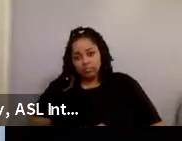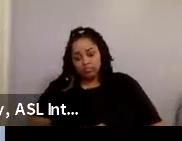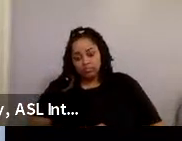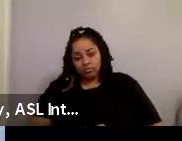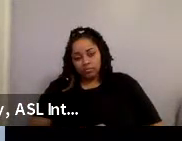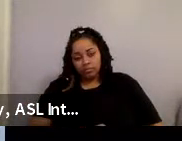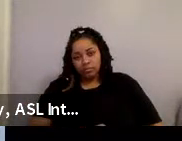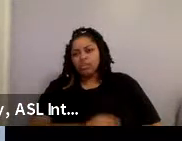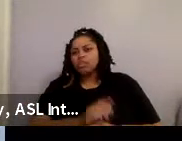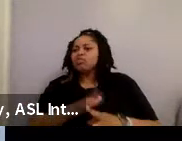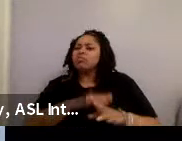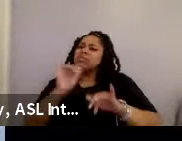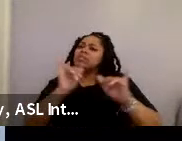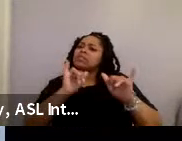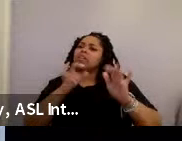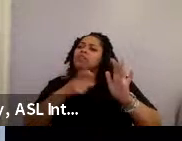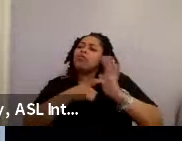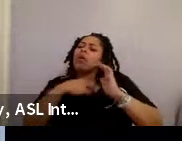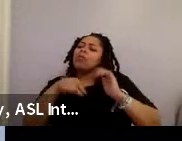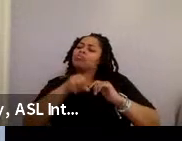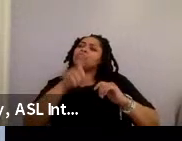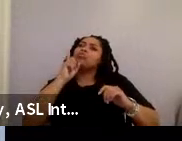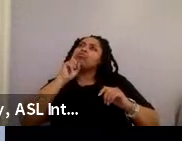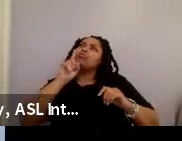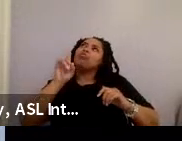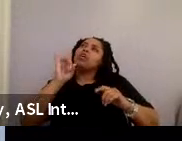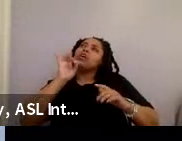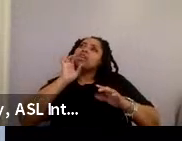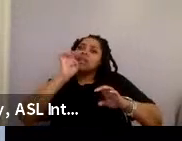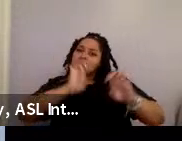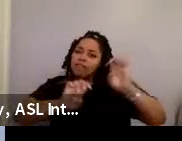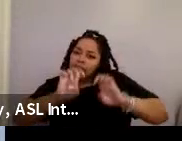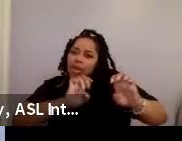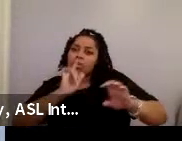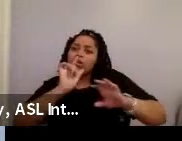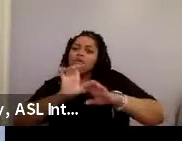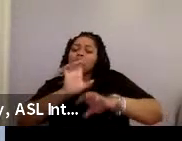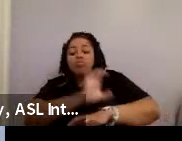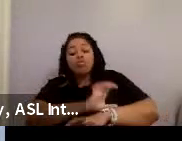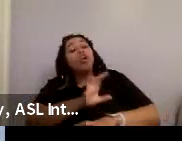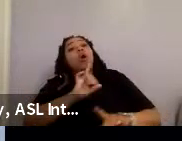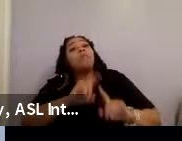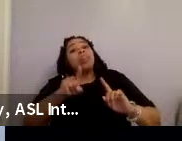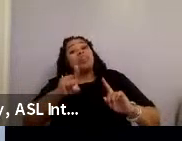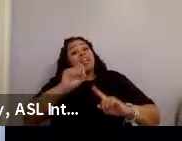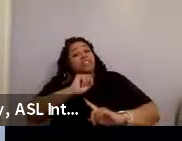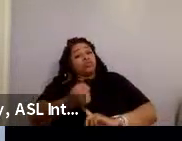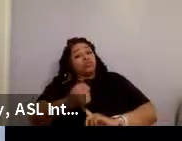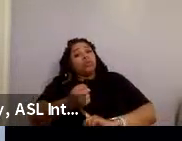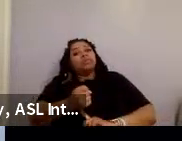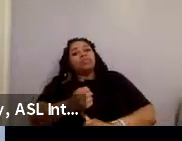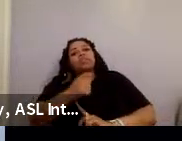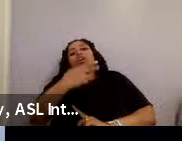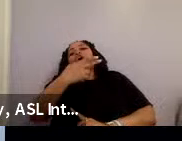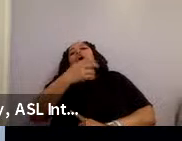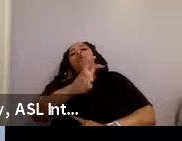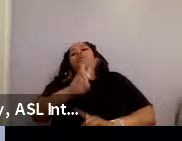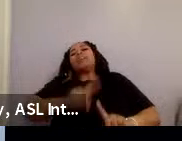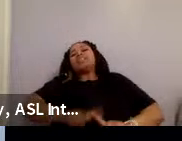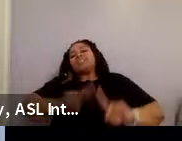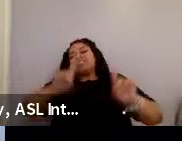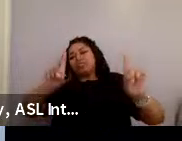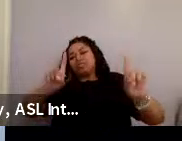Use similar requirements that you would for evaluating a computer, only in this case, the hardware is